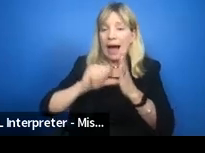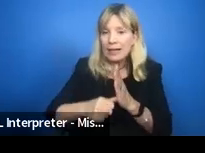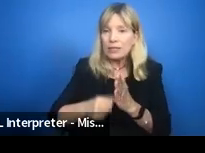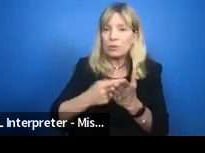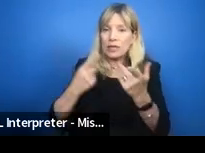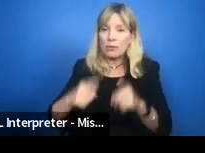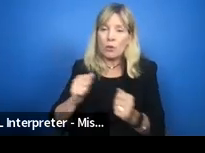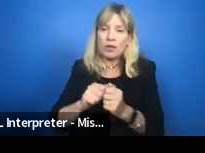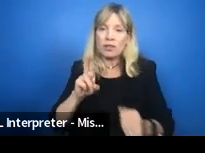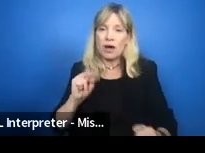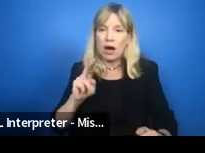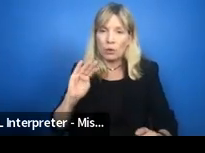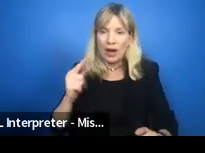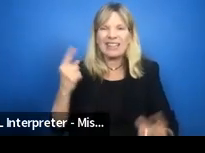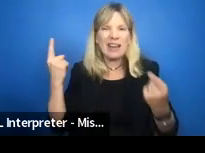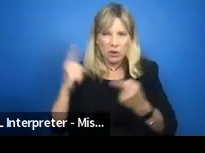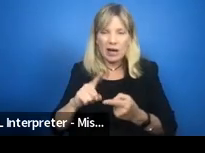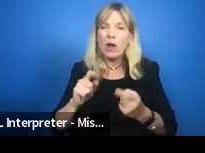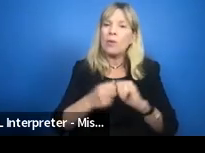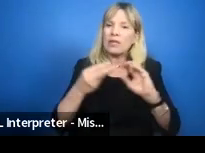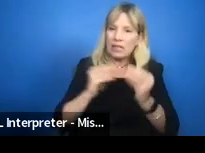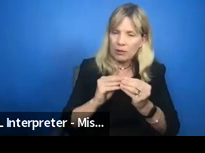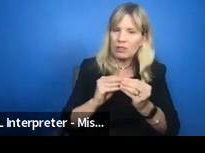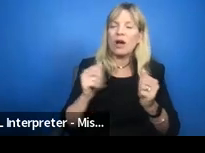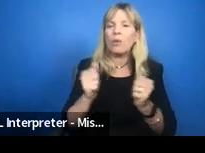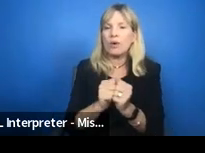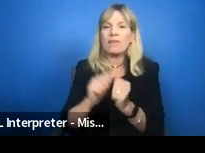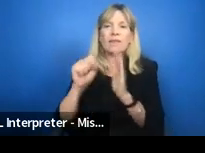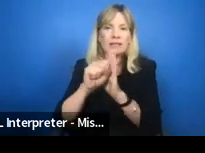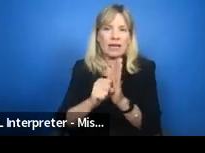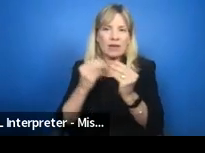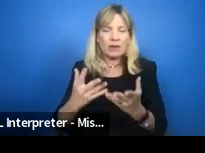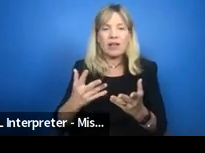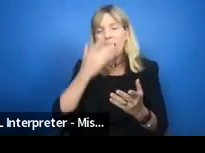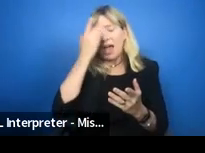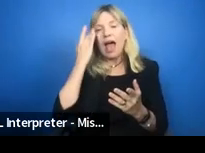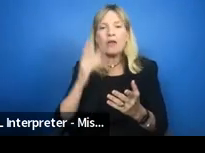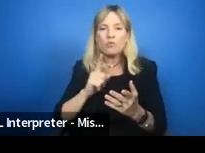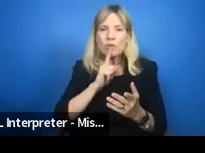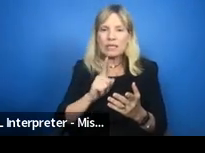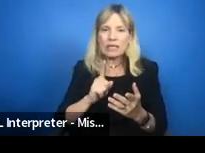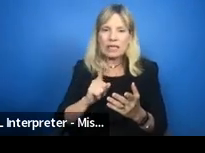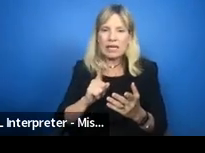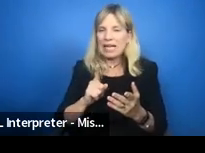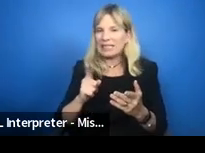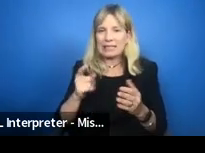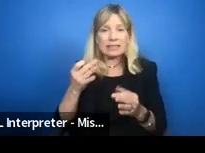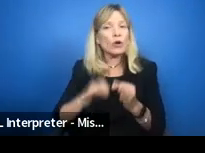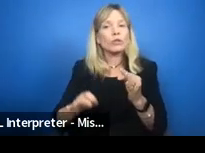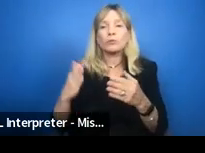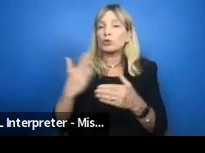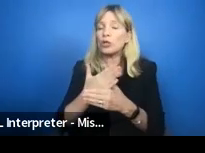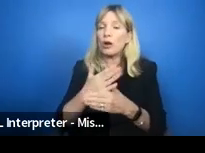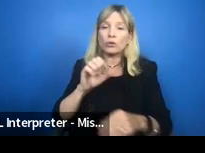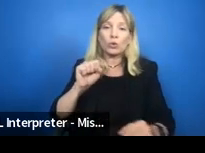the unwinding, with numbers and state information, and something that is really simple to just share on social